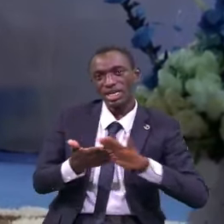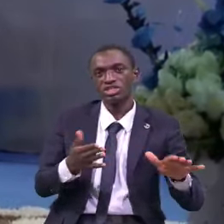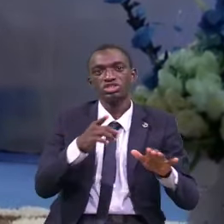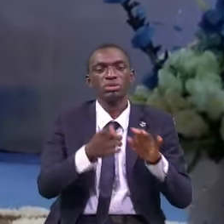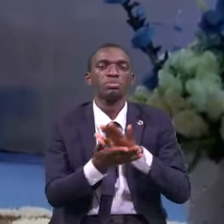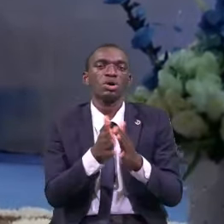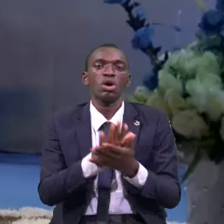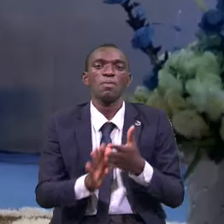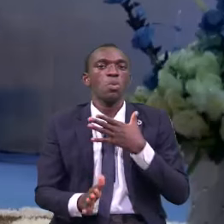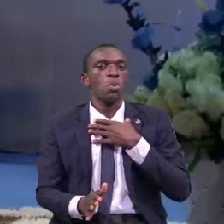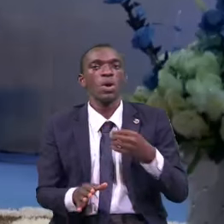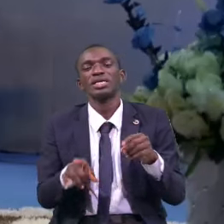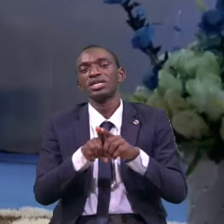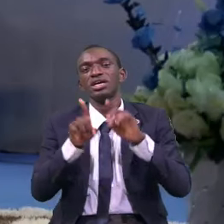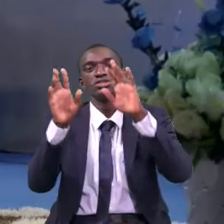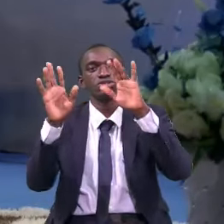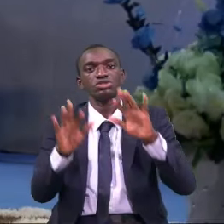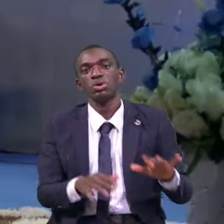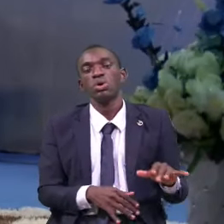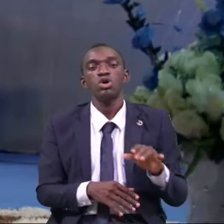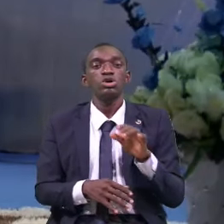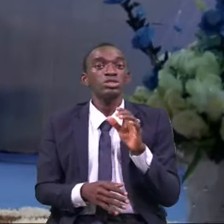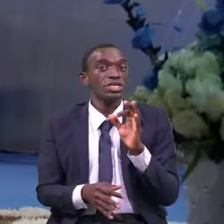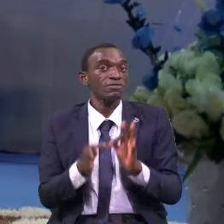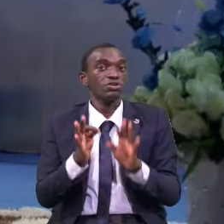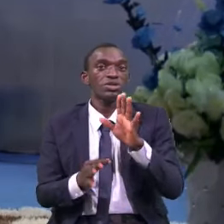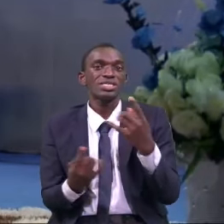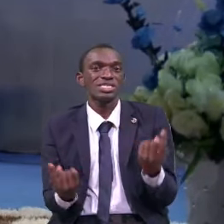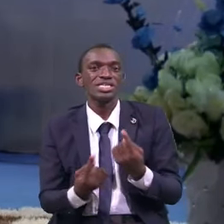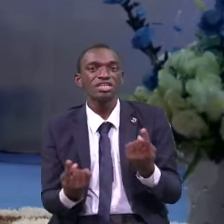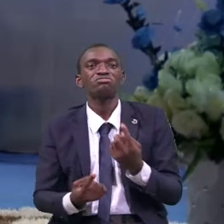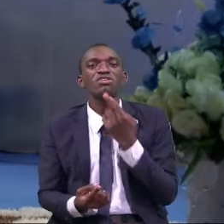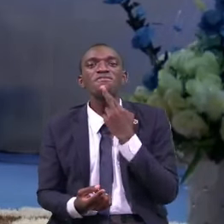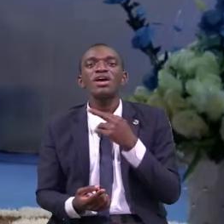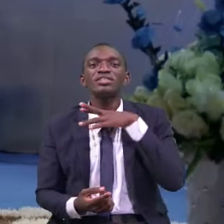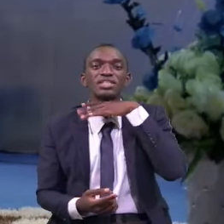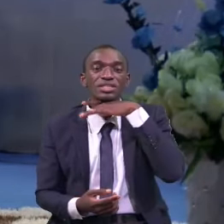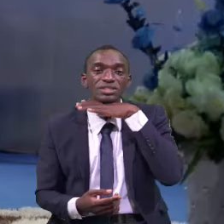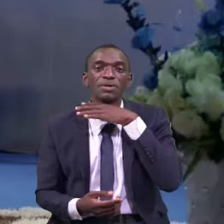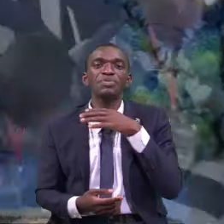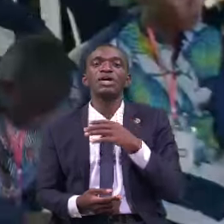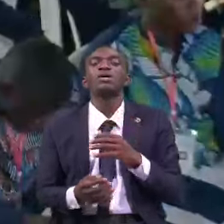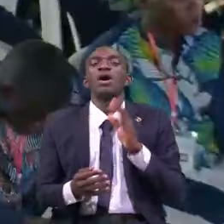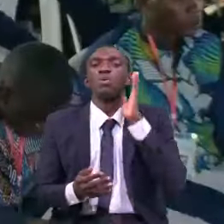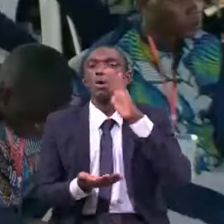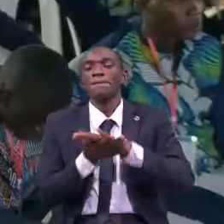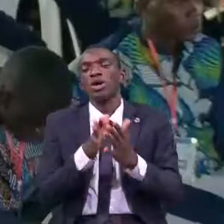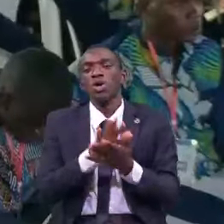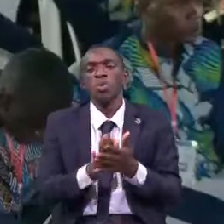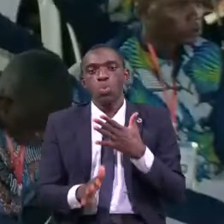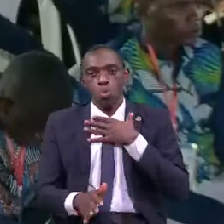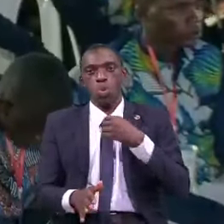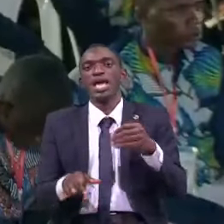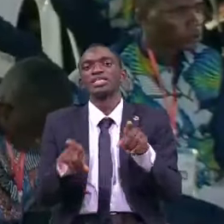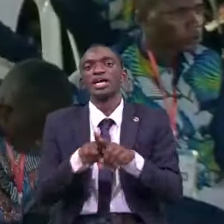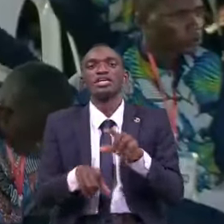And though they be red like crimson, they shall be as white as wool.